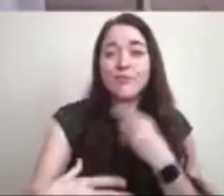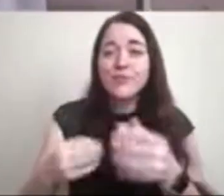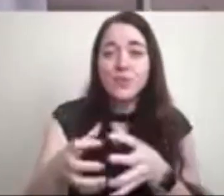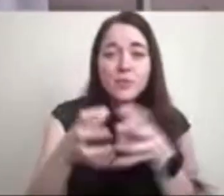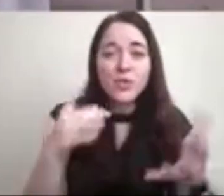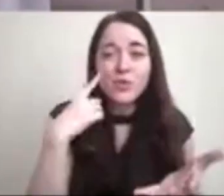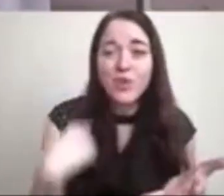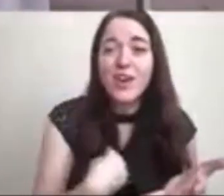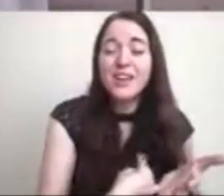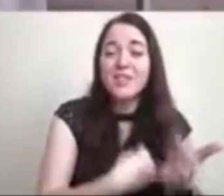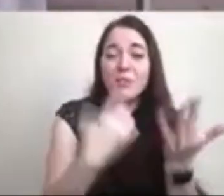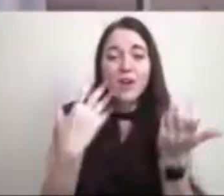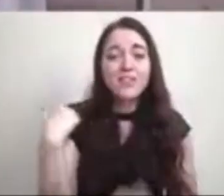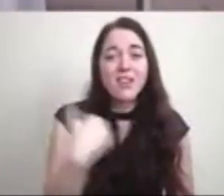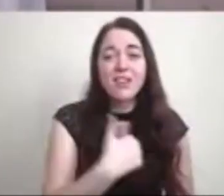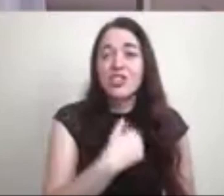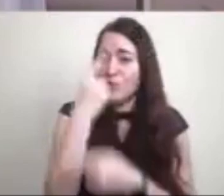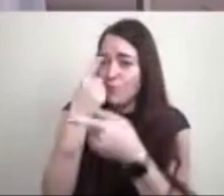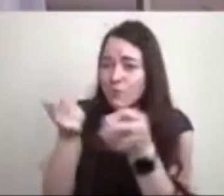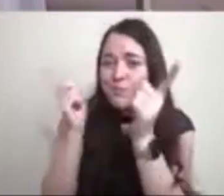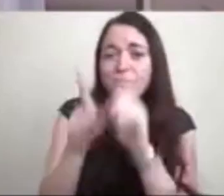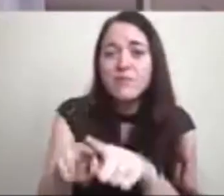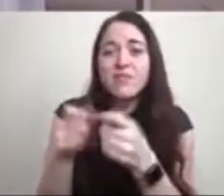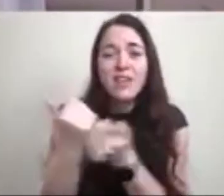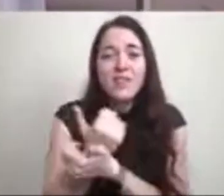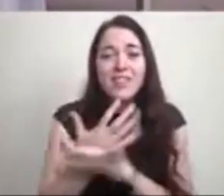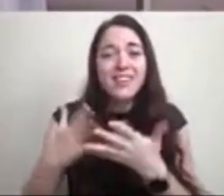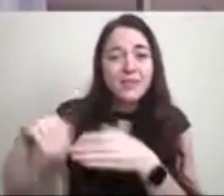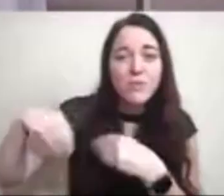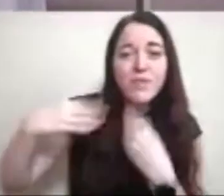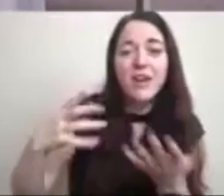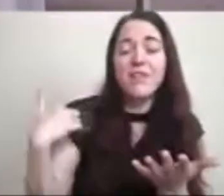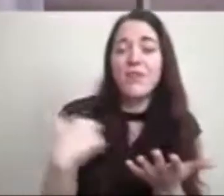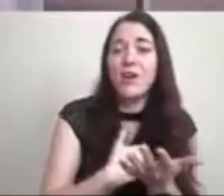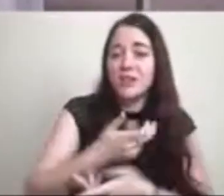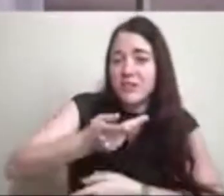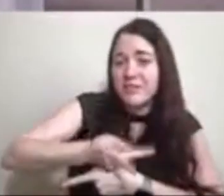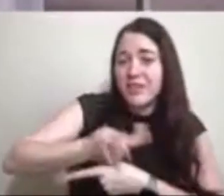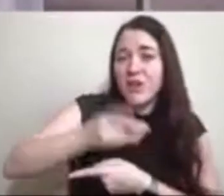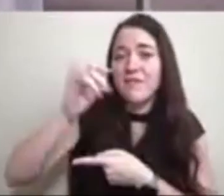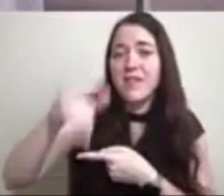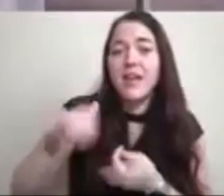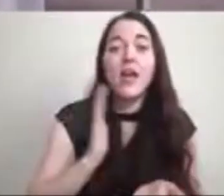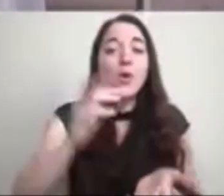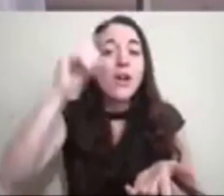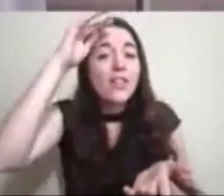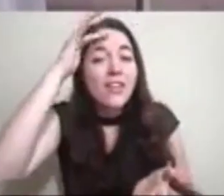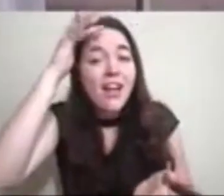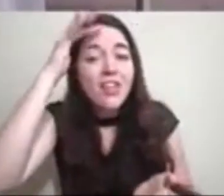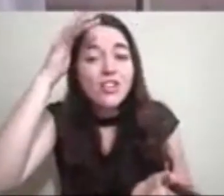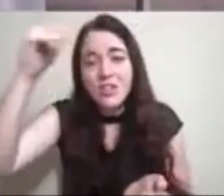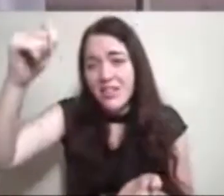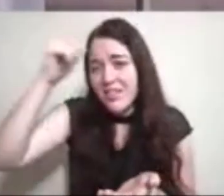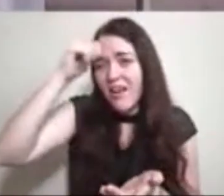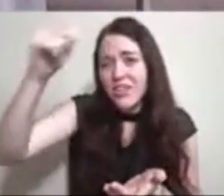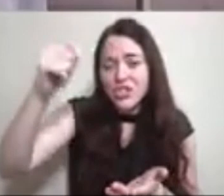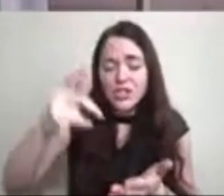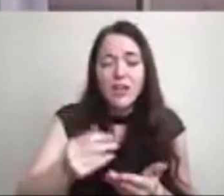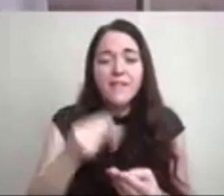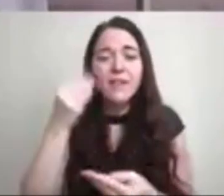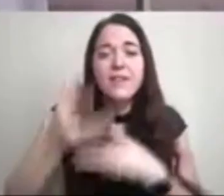and to be stewards of the gifts that God has given us. Our theology of giving is that God gives and God invites